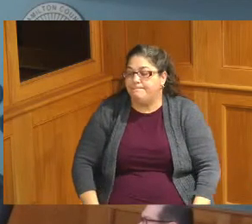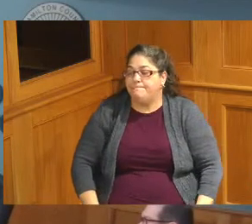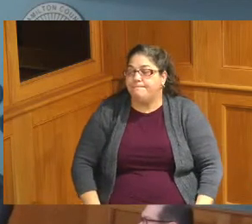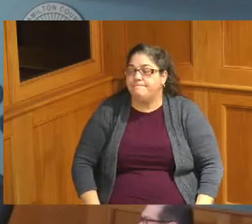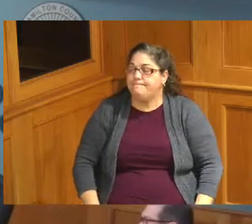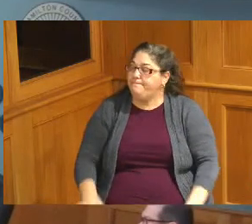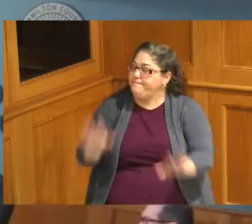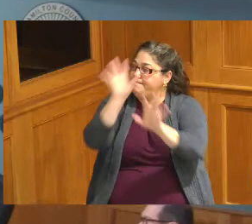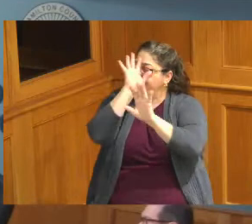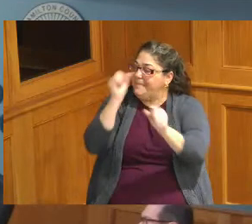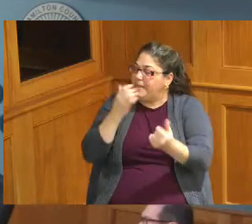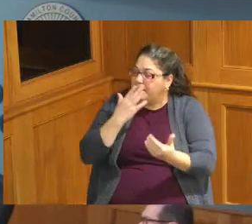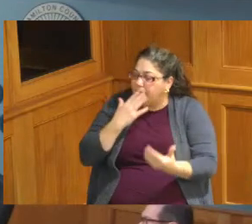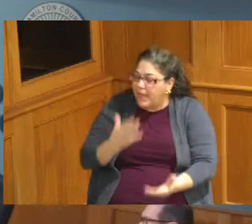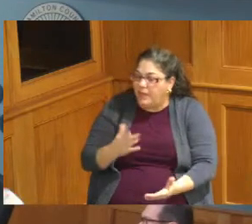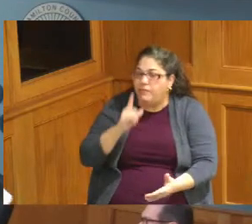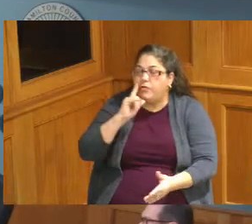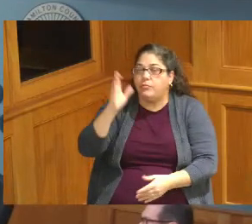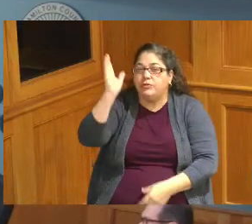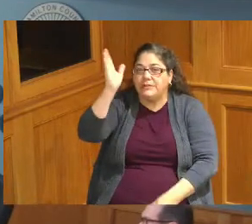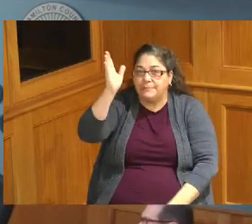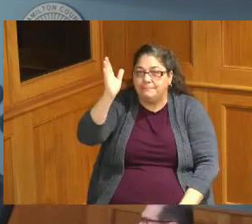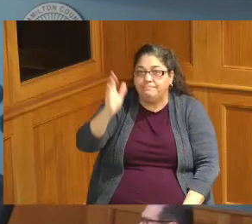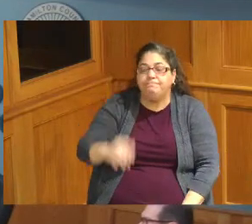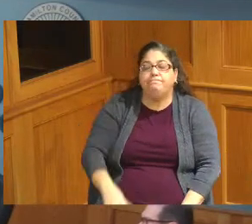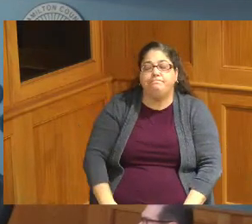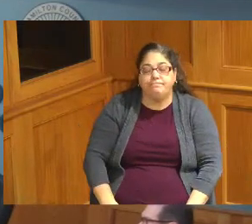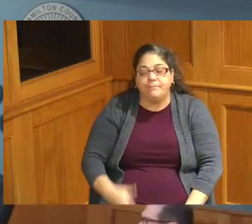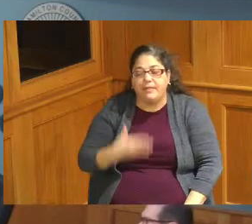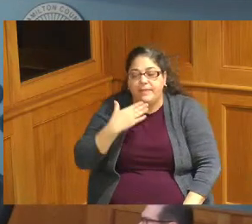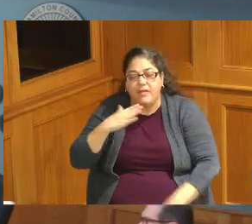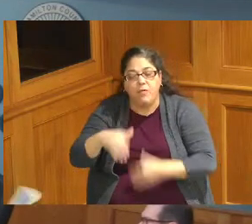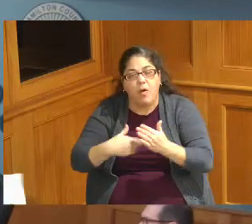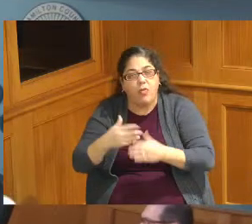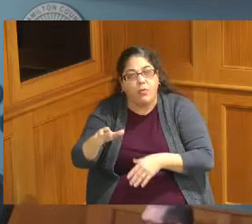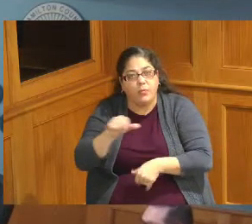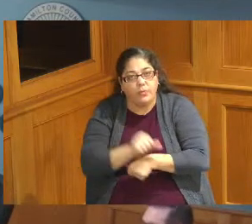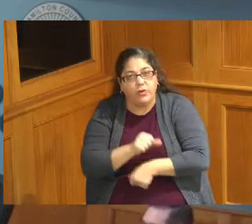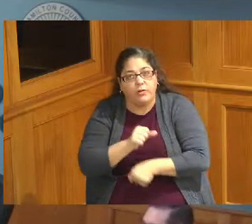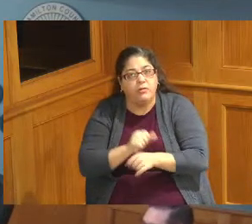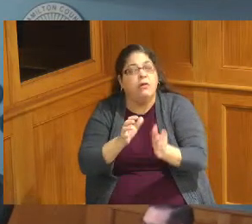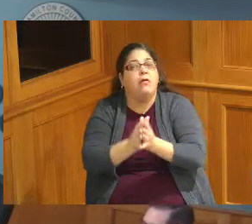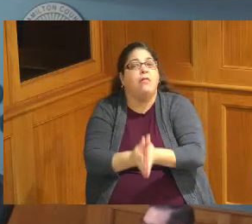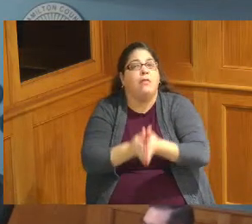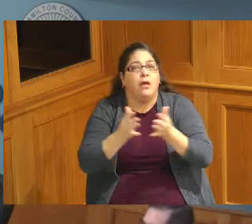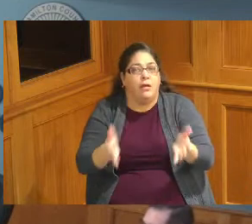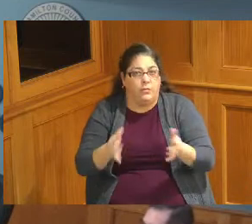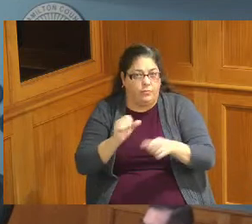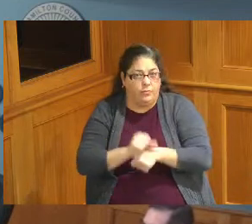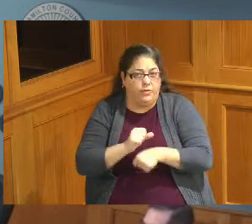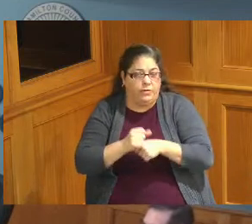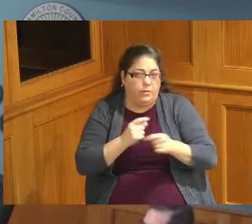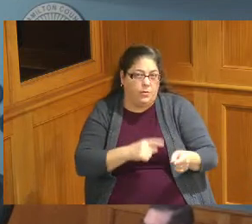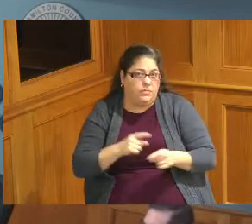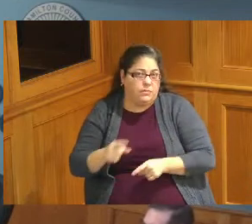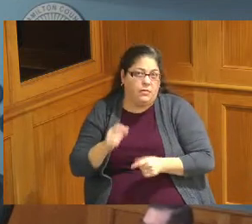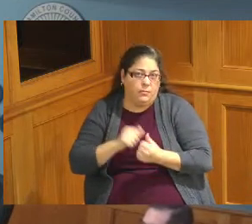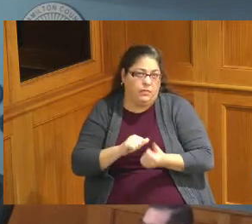Thank you for the presentation, and thanks for all of your work. It's a lot of work that has to go in to get everything set